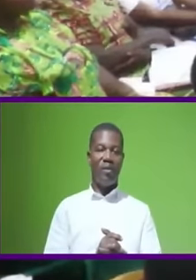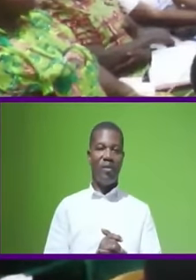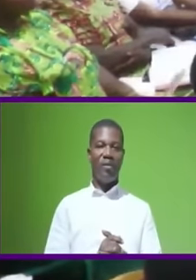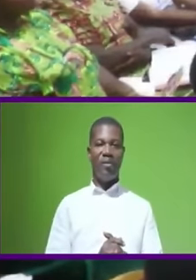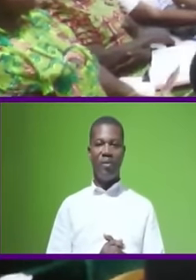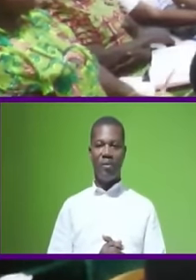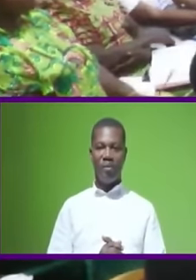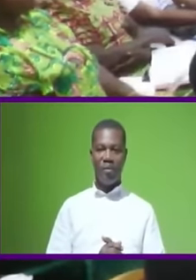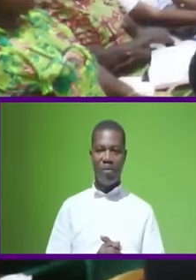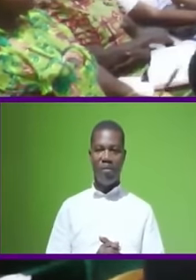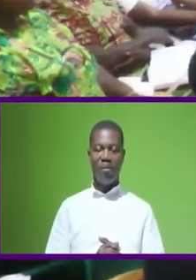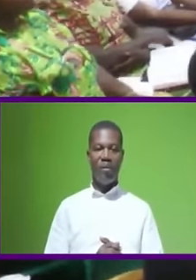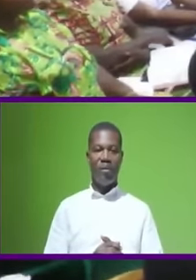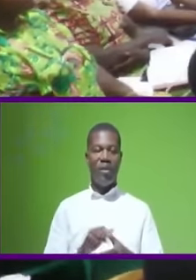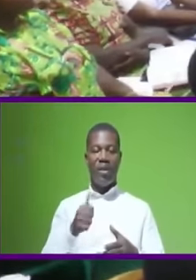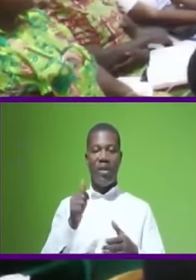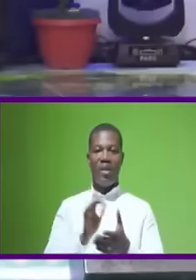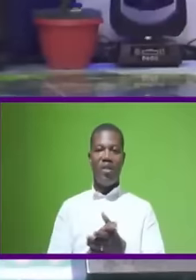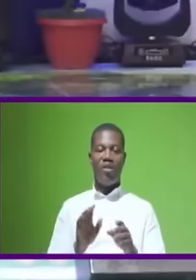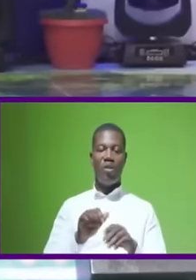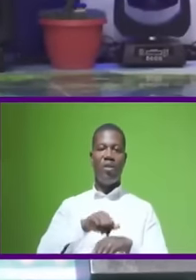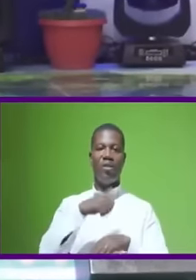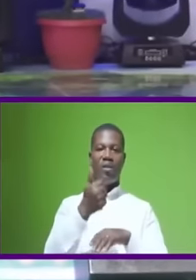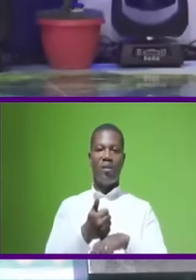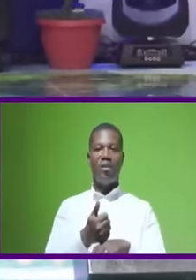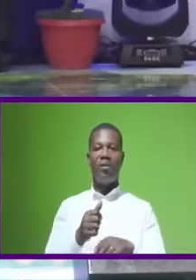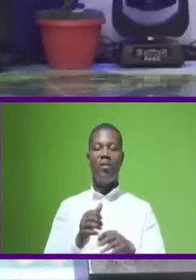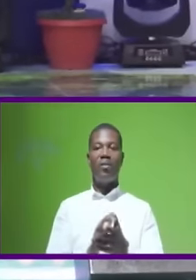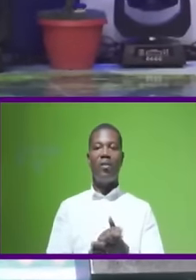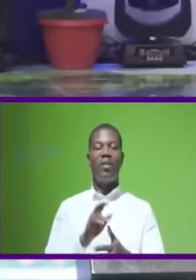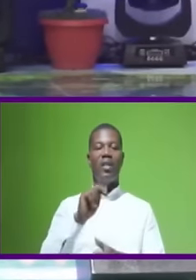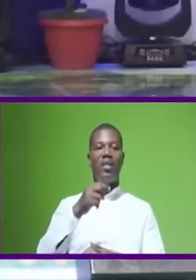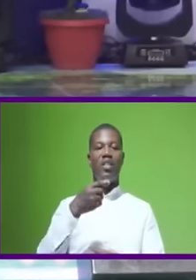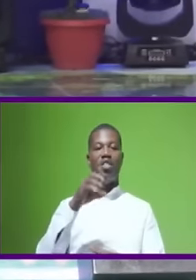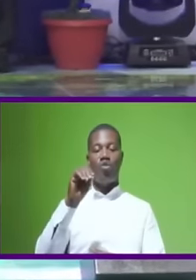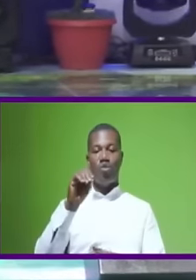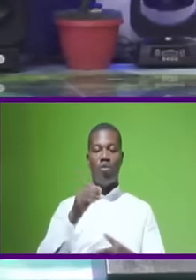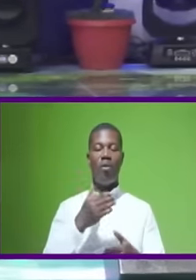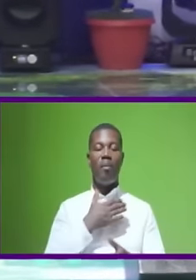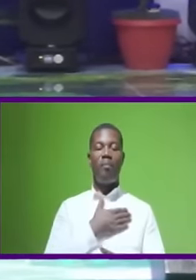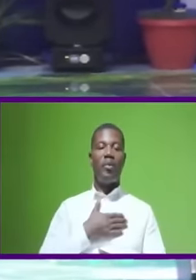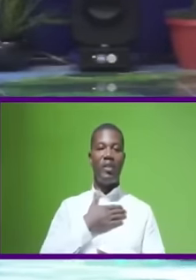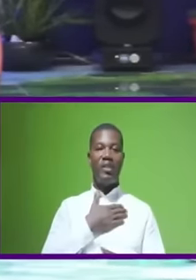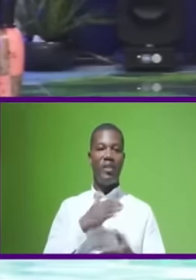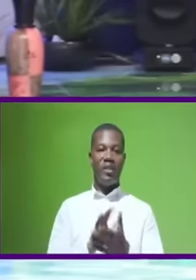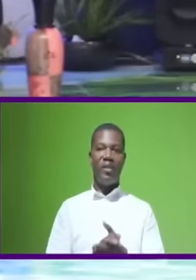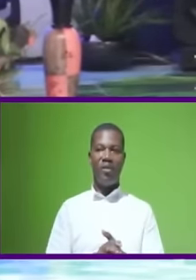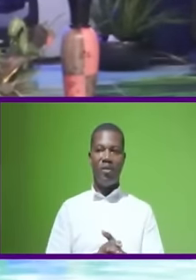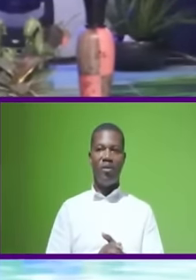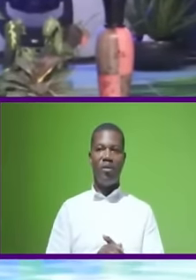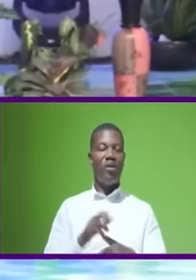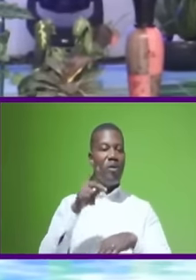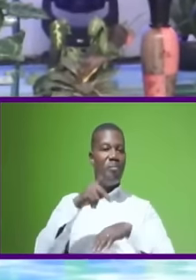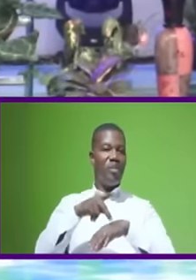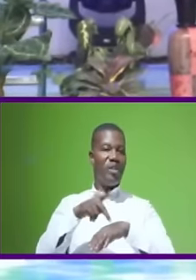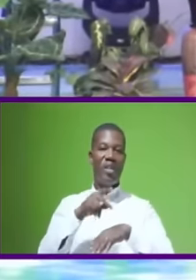be NGO and ya yard me pa mo show. Pick and question NGO